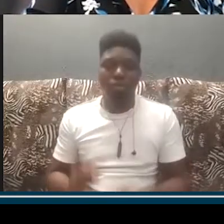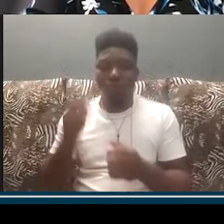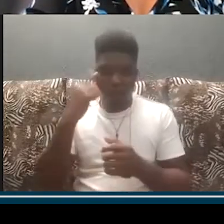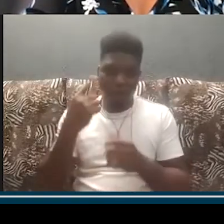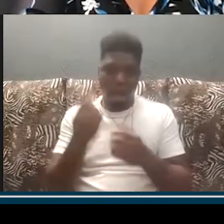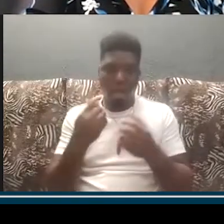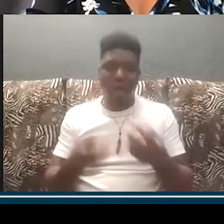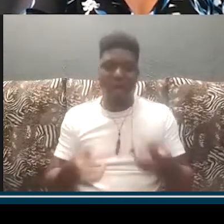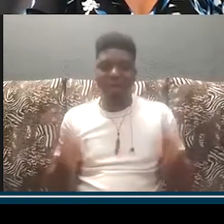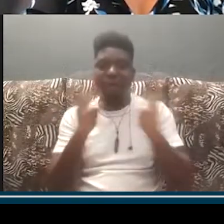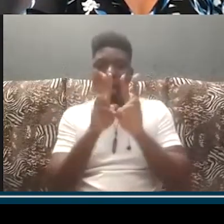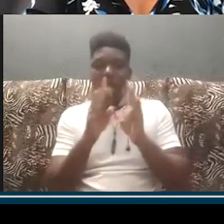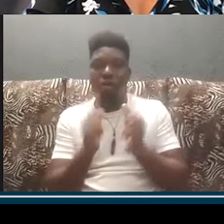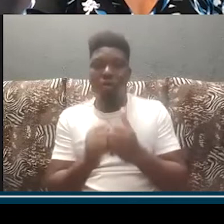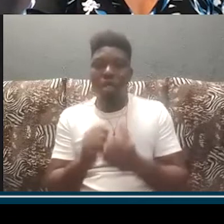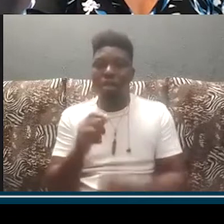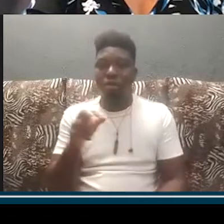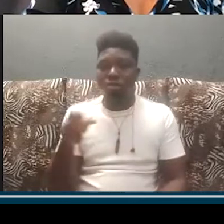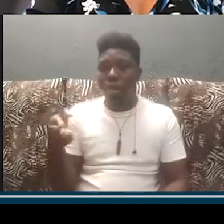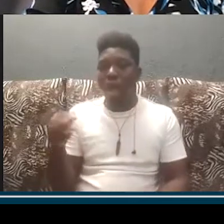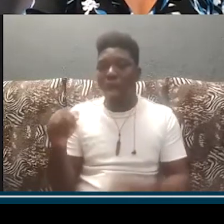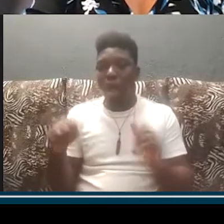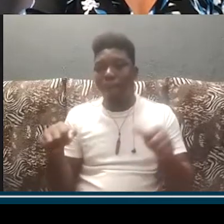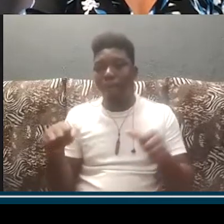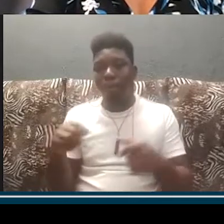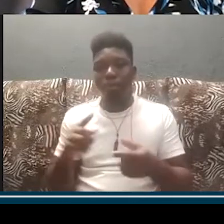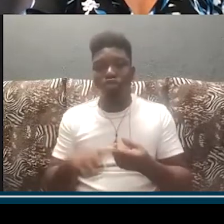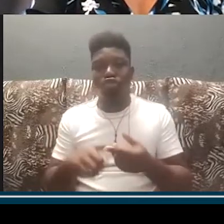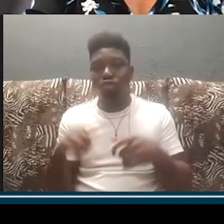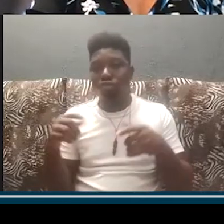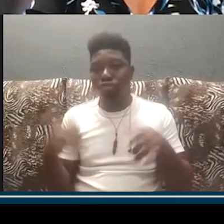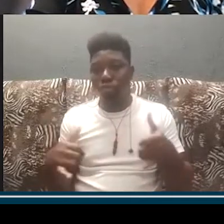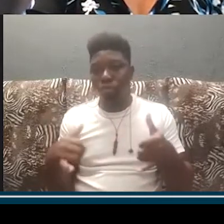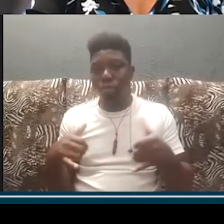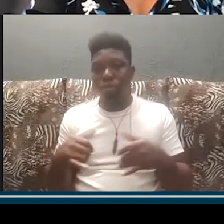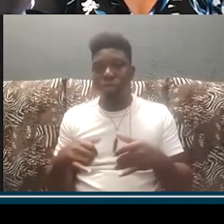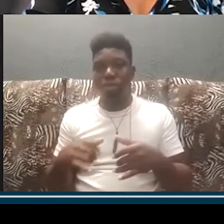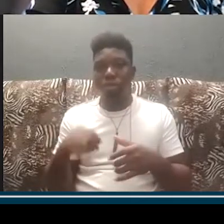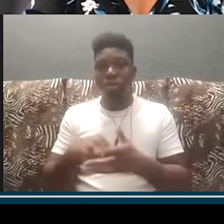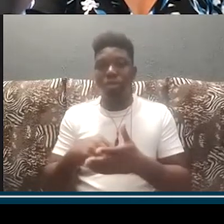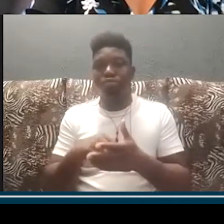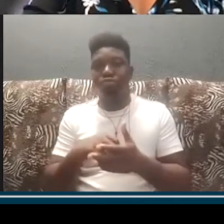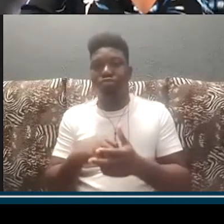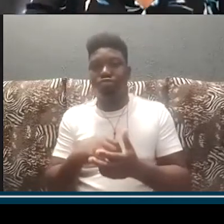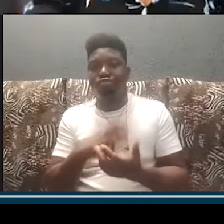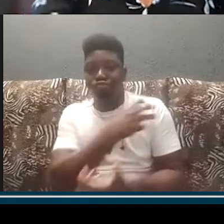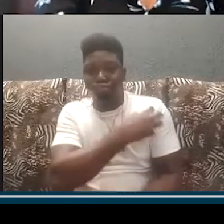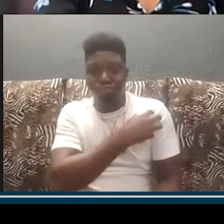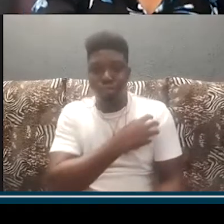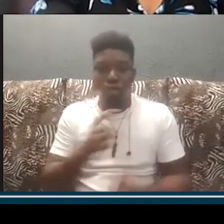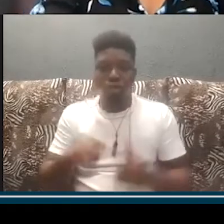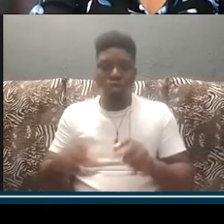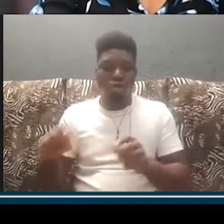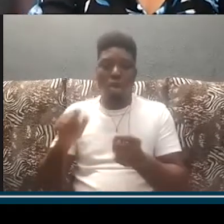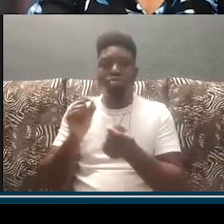their ability to play into capitalism, to do certain outputs, to be able